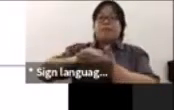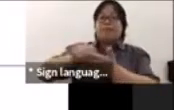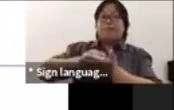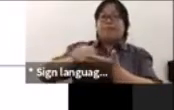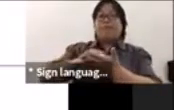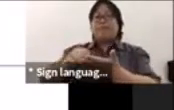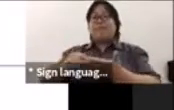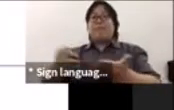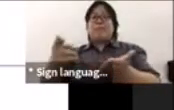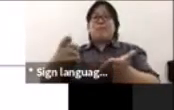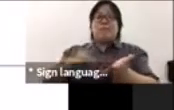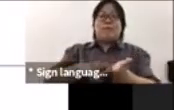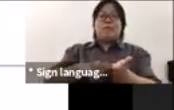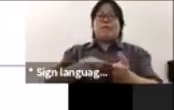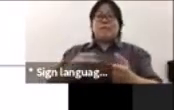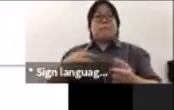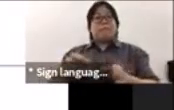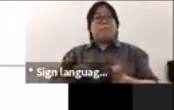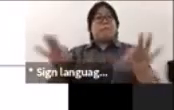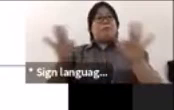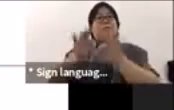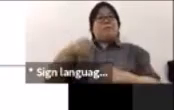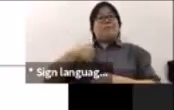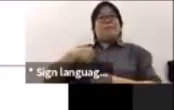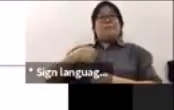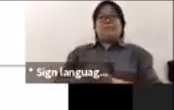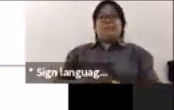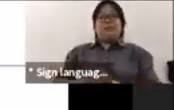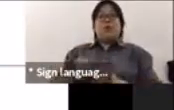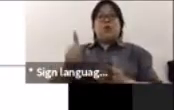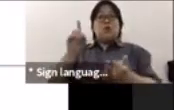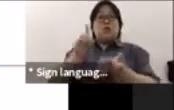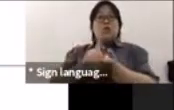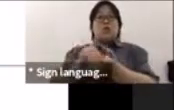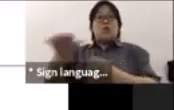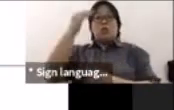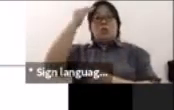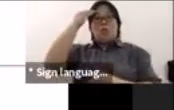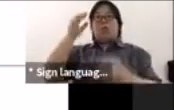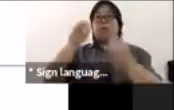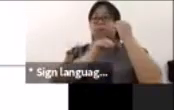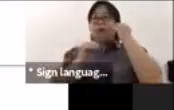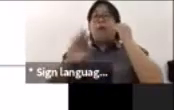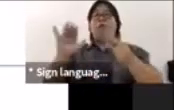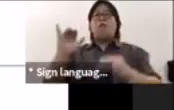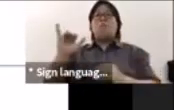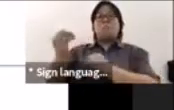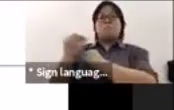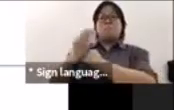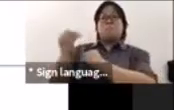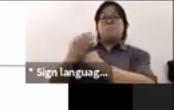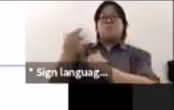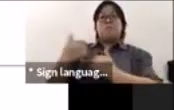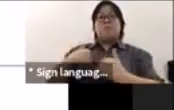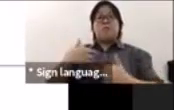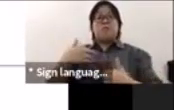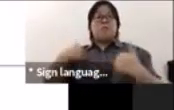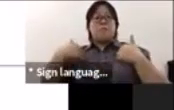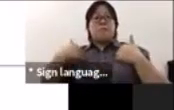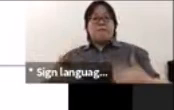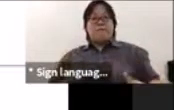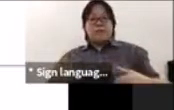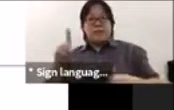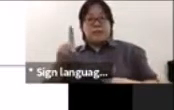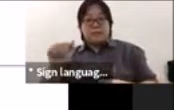a priority. And the doctor is so knowledgeable. He advised me clearly about my case as a pregnant woman with